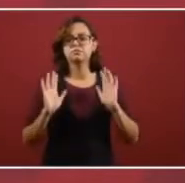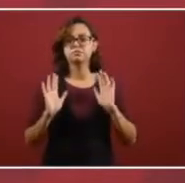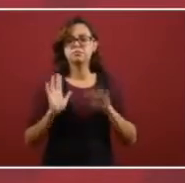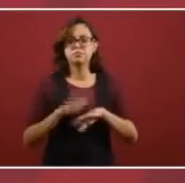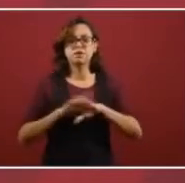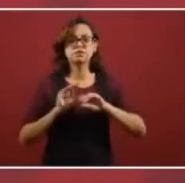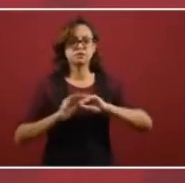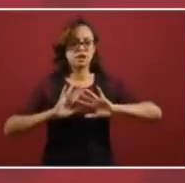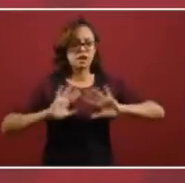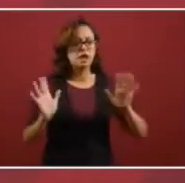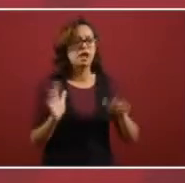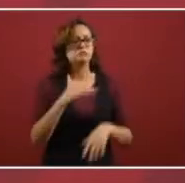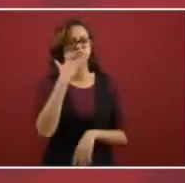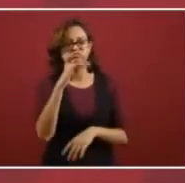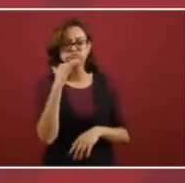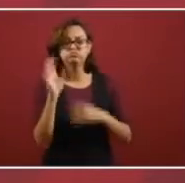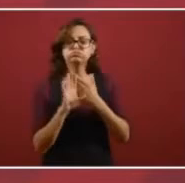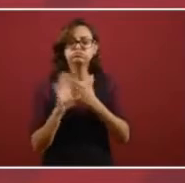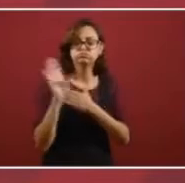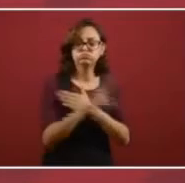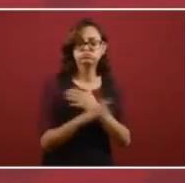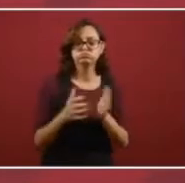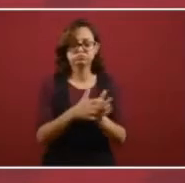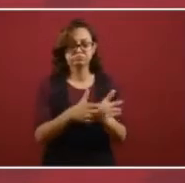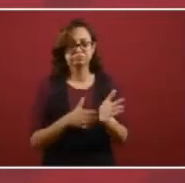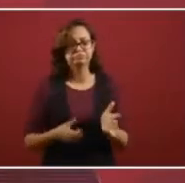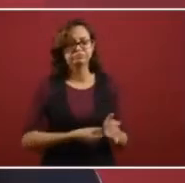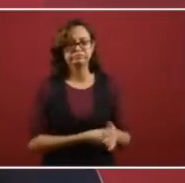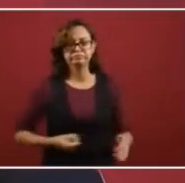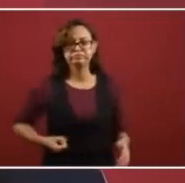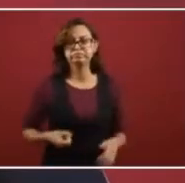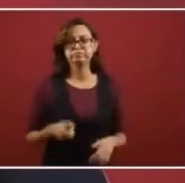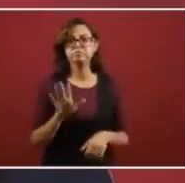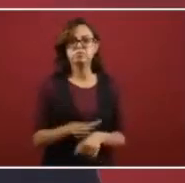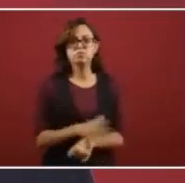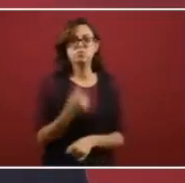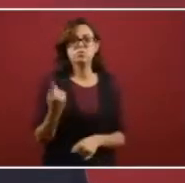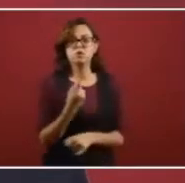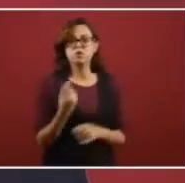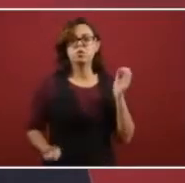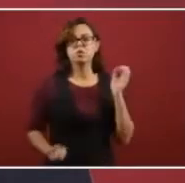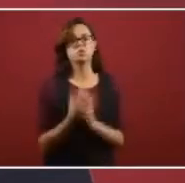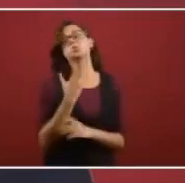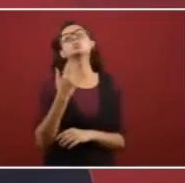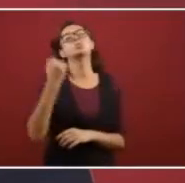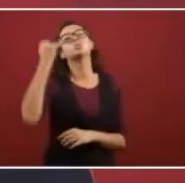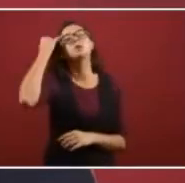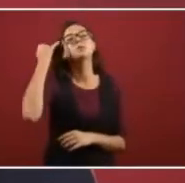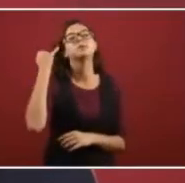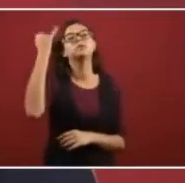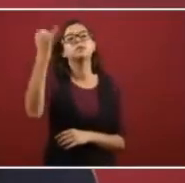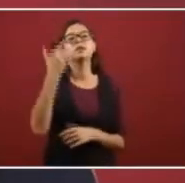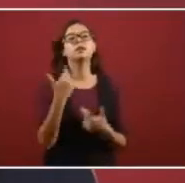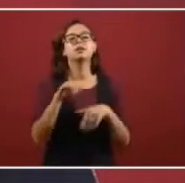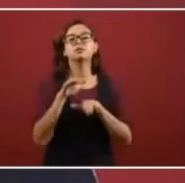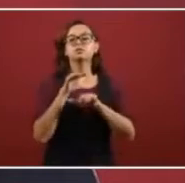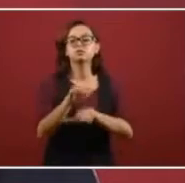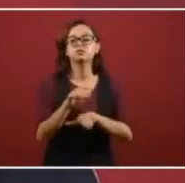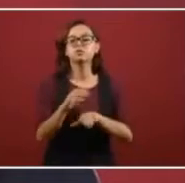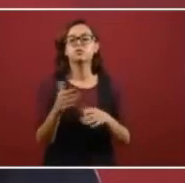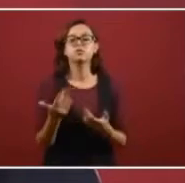better why we're combating corruption and why the new paradigm